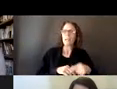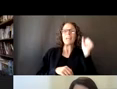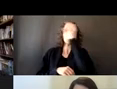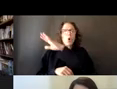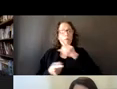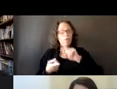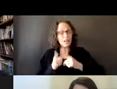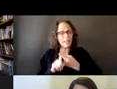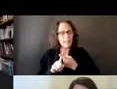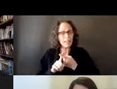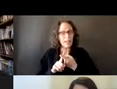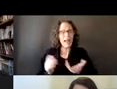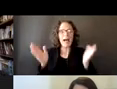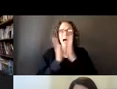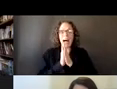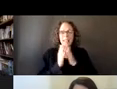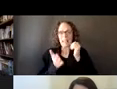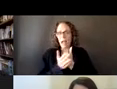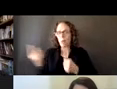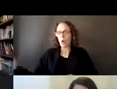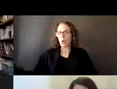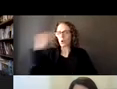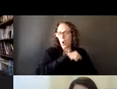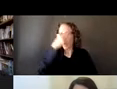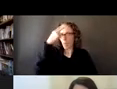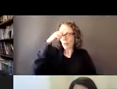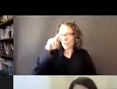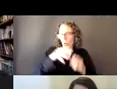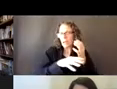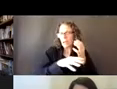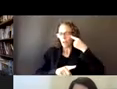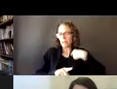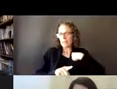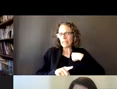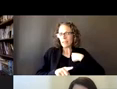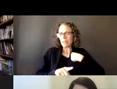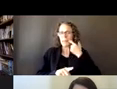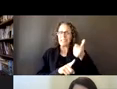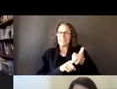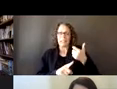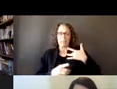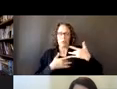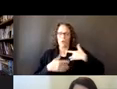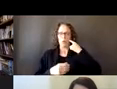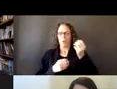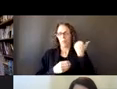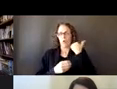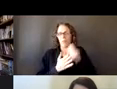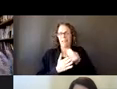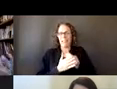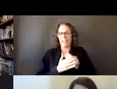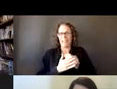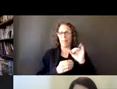get them because I cannot afford to lose them or to lose that money. I'm gonna go broke. And so here you start